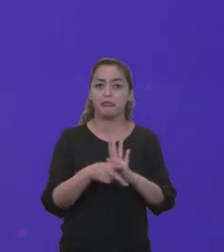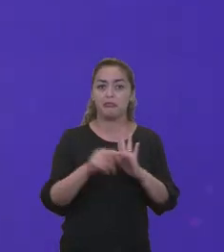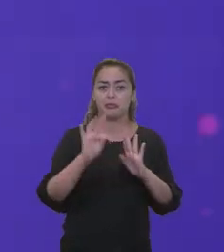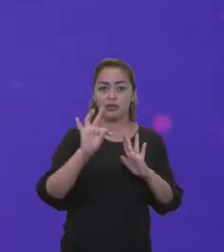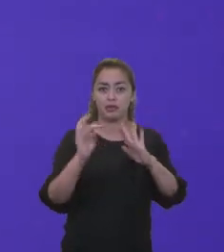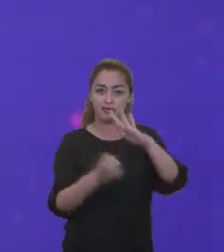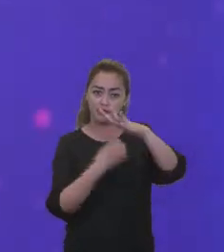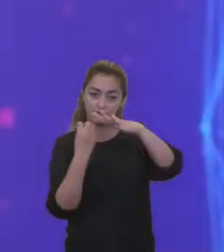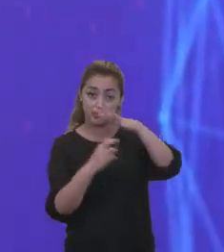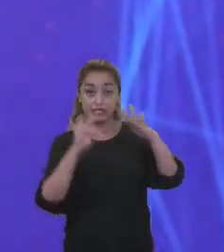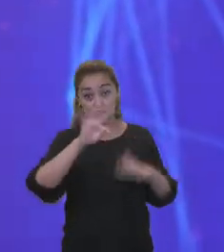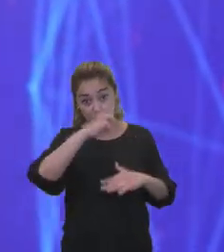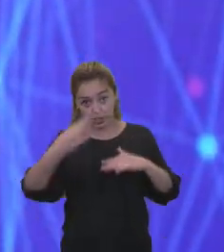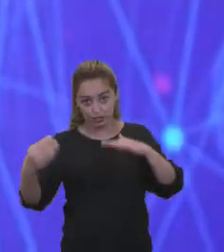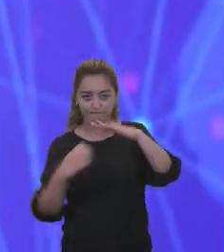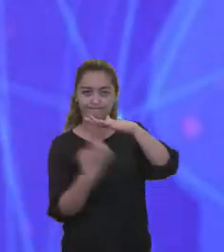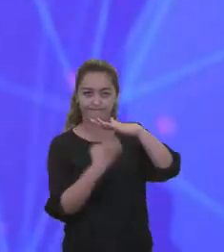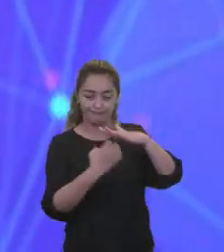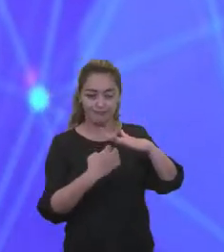your company,